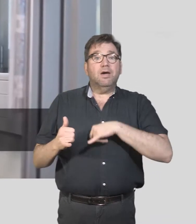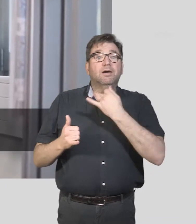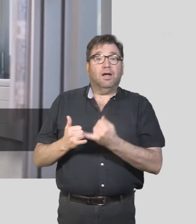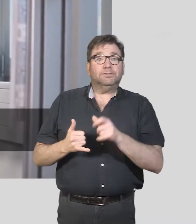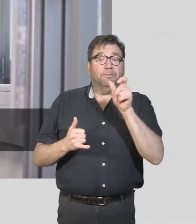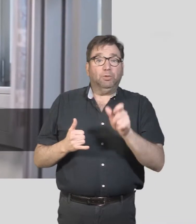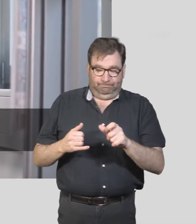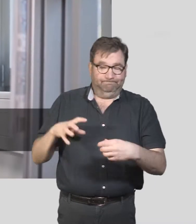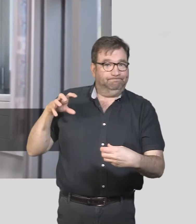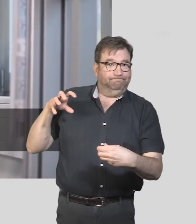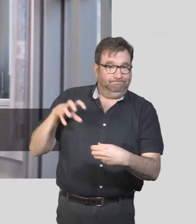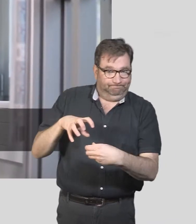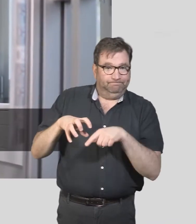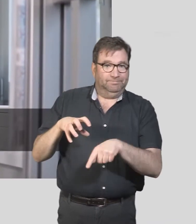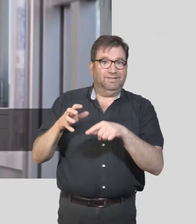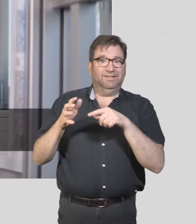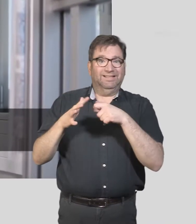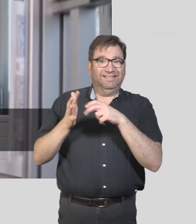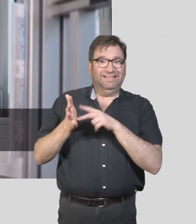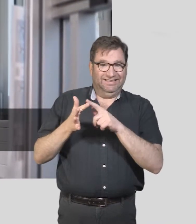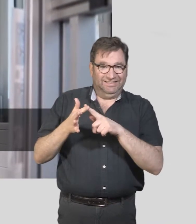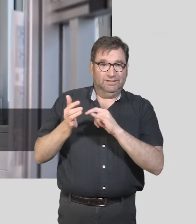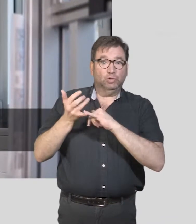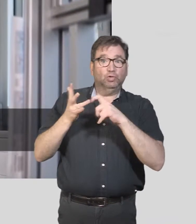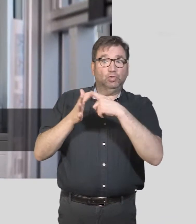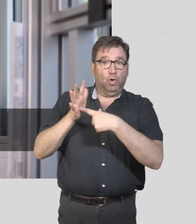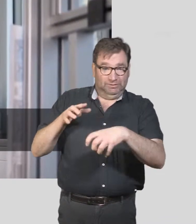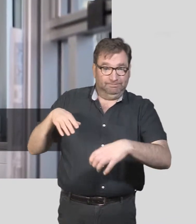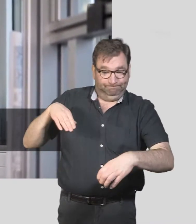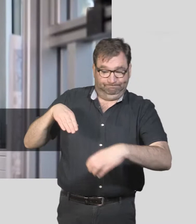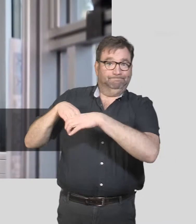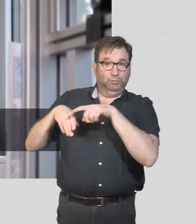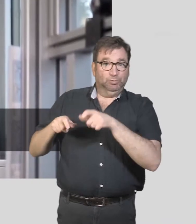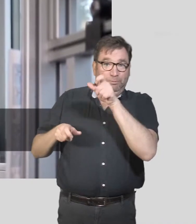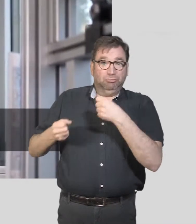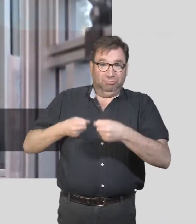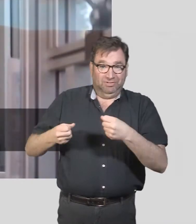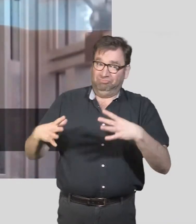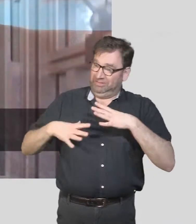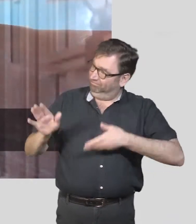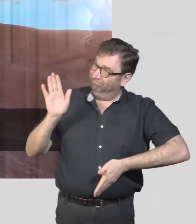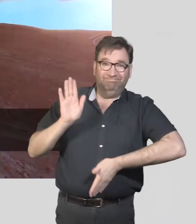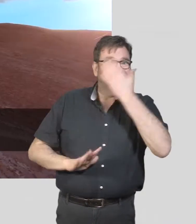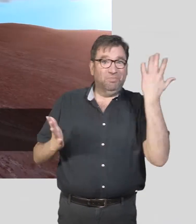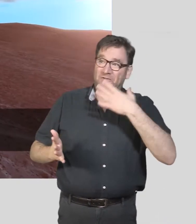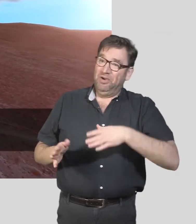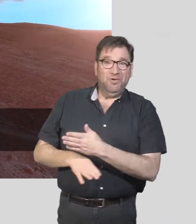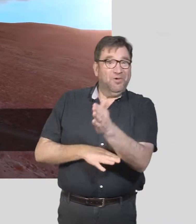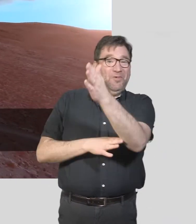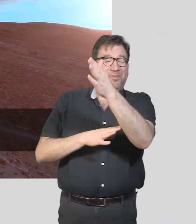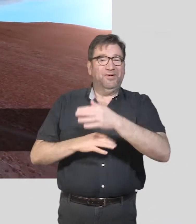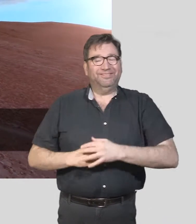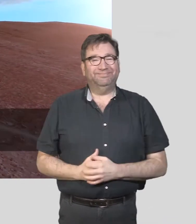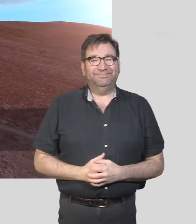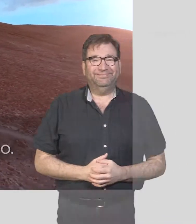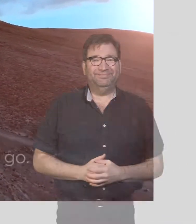The final step is for a prosthetist to attach a knee and a socket and fit it to the runner, ready to take them wherever they want